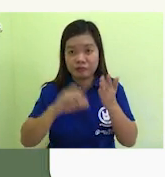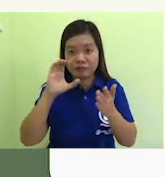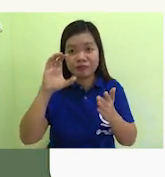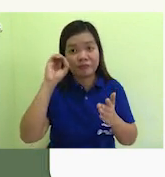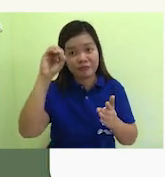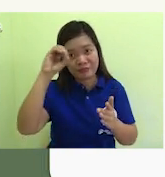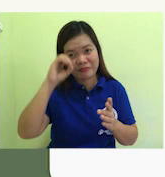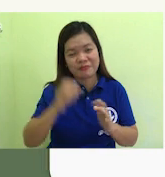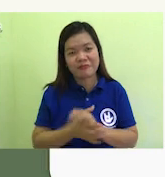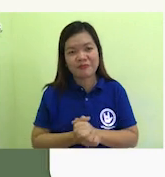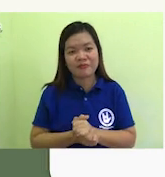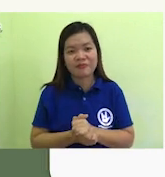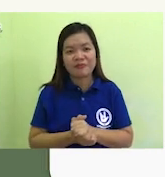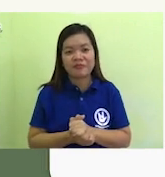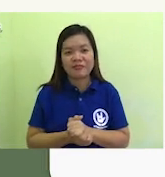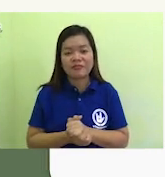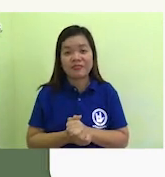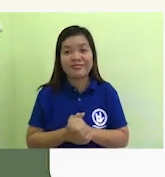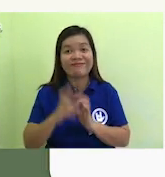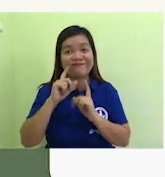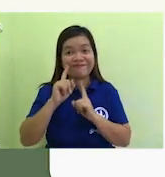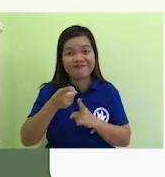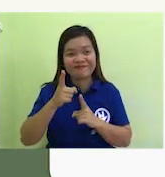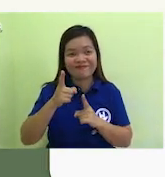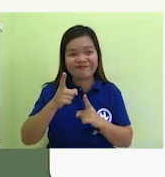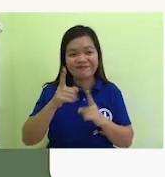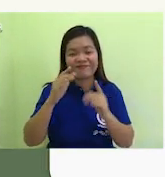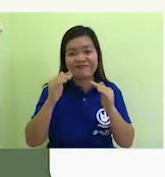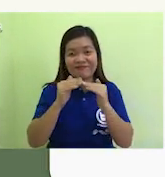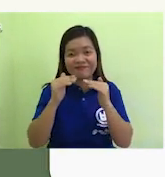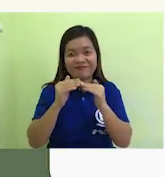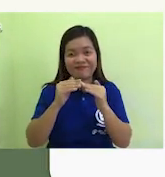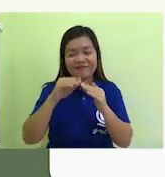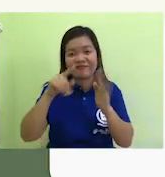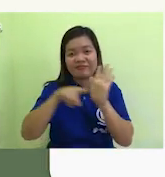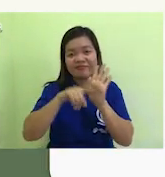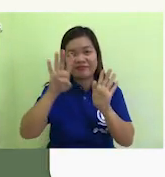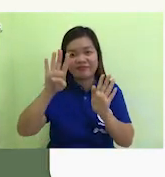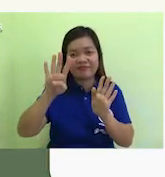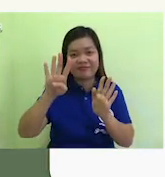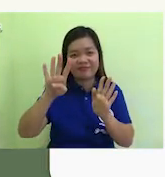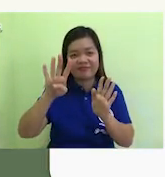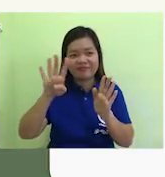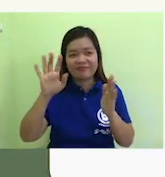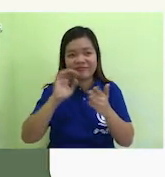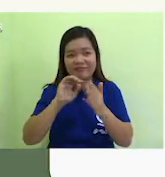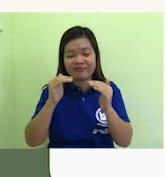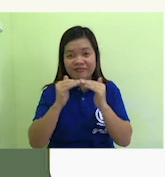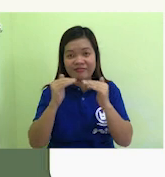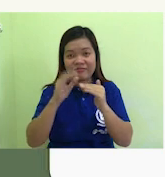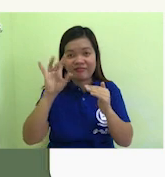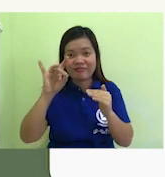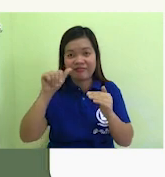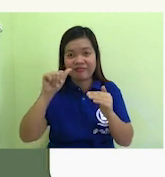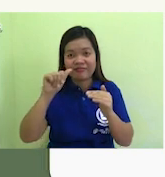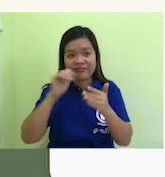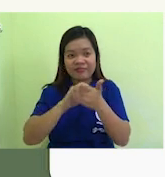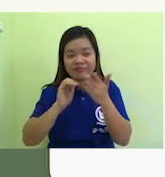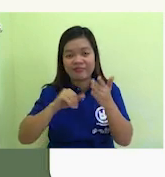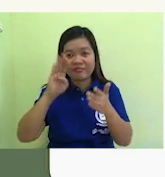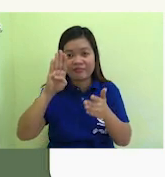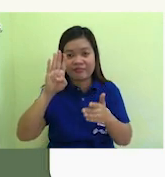minus c is 0. The resulting equation is negative 4 equals